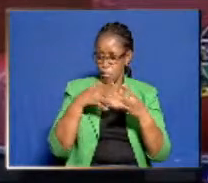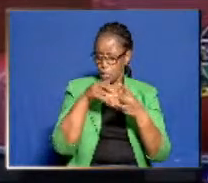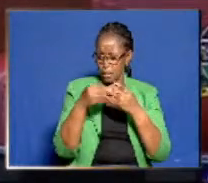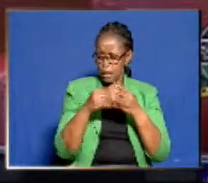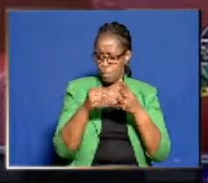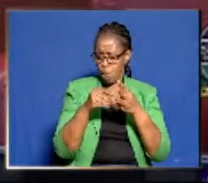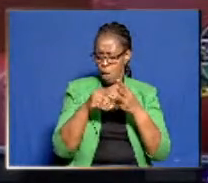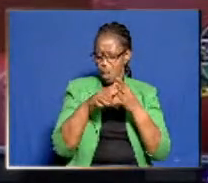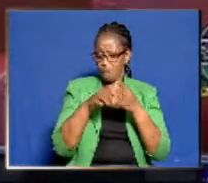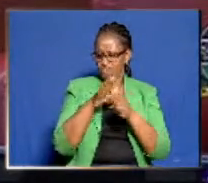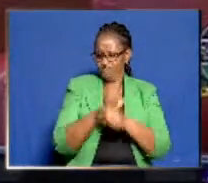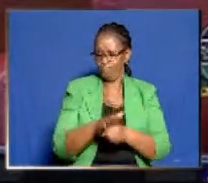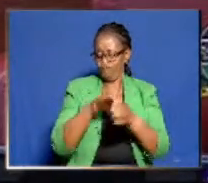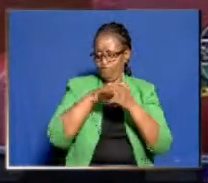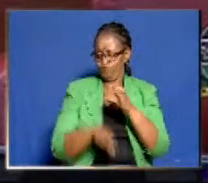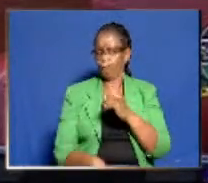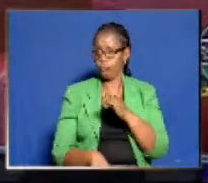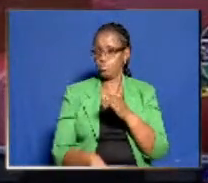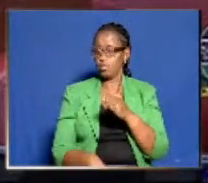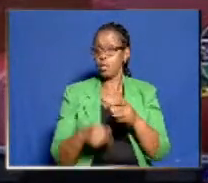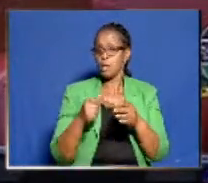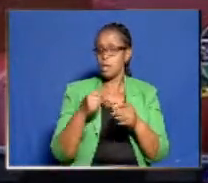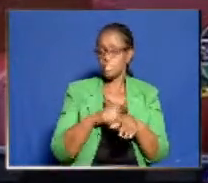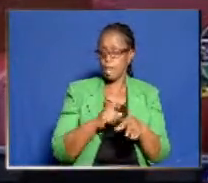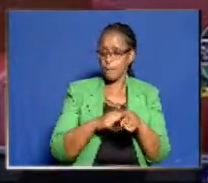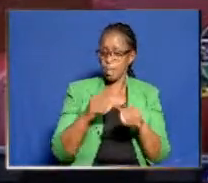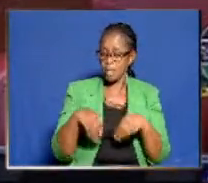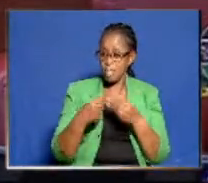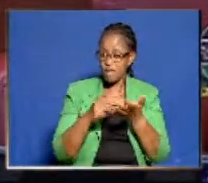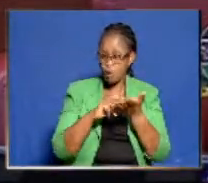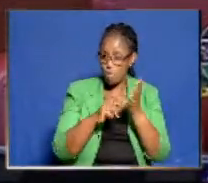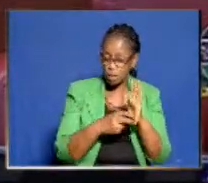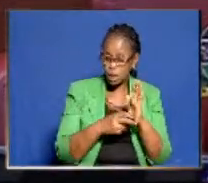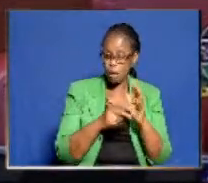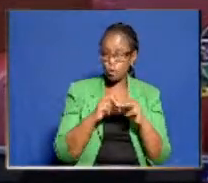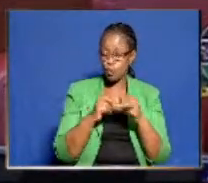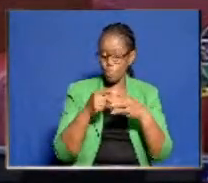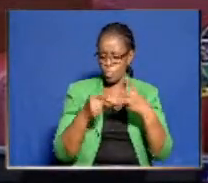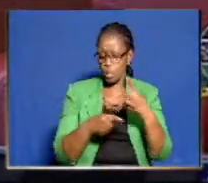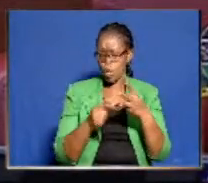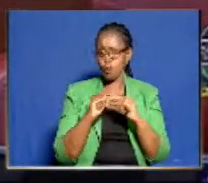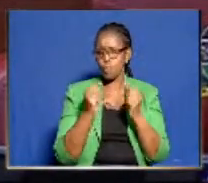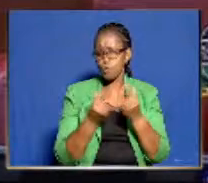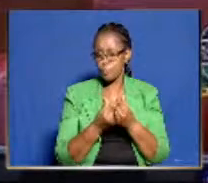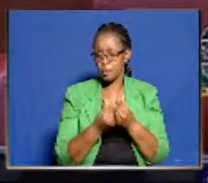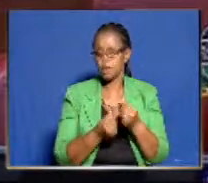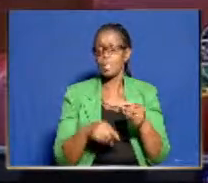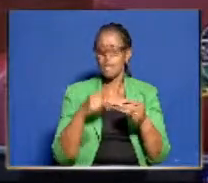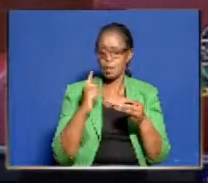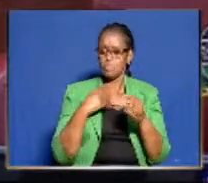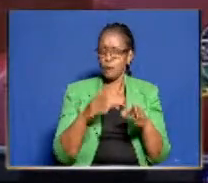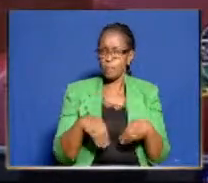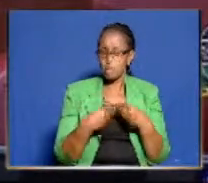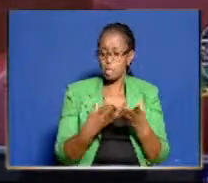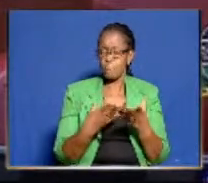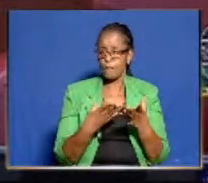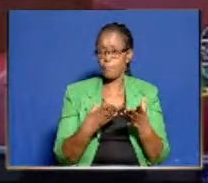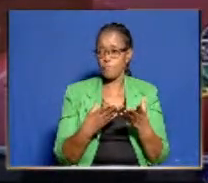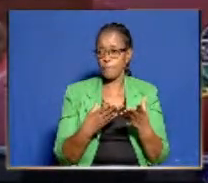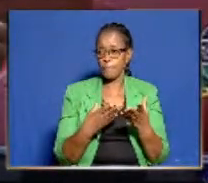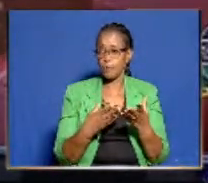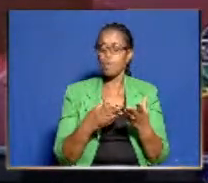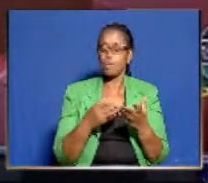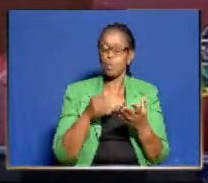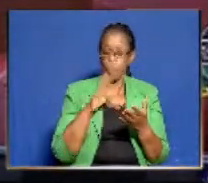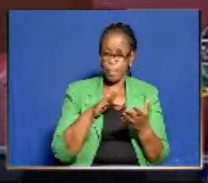ACPO, Honorable Speaker, or those contracts to the three groups, they have been able to give, because